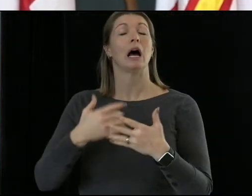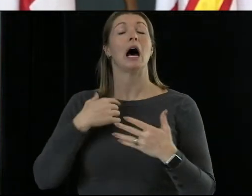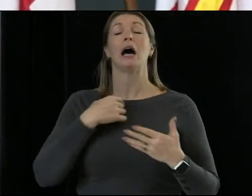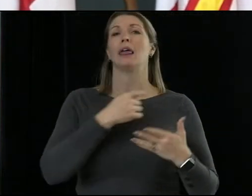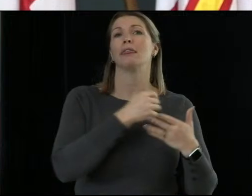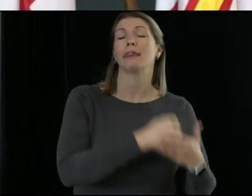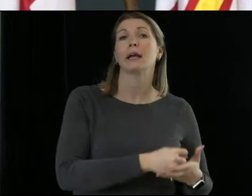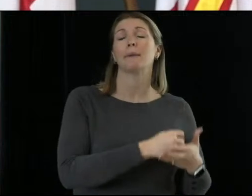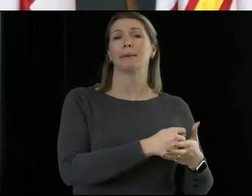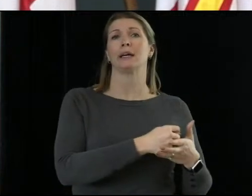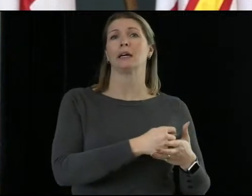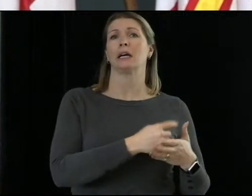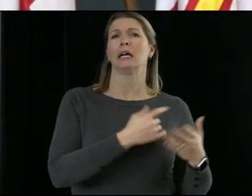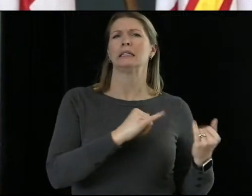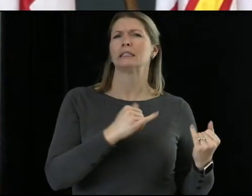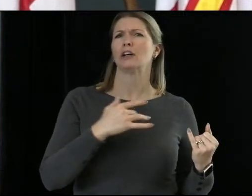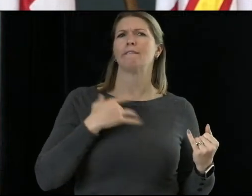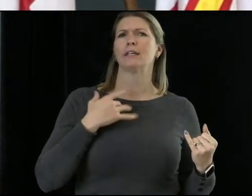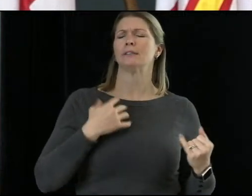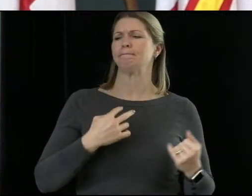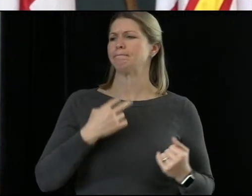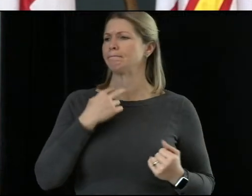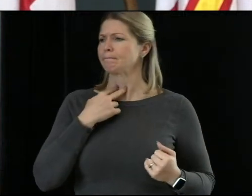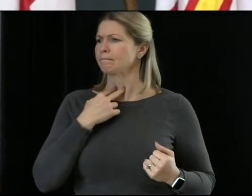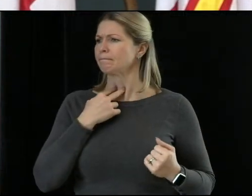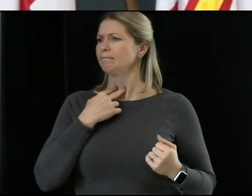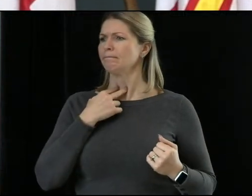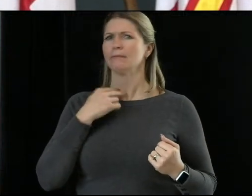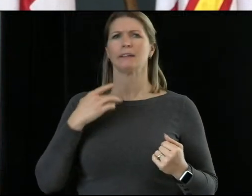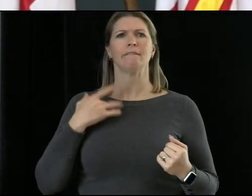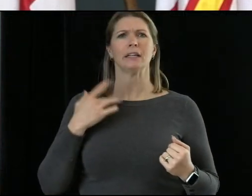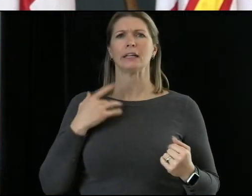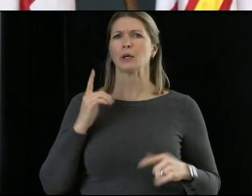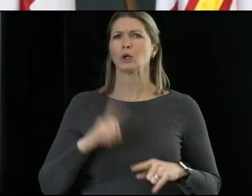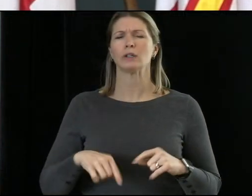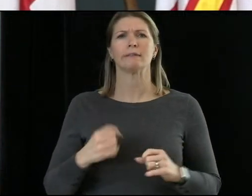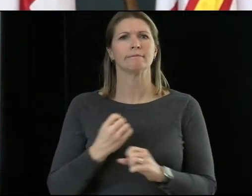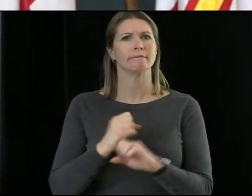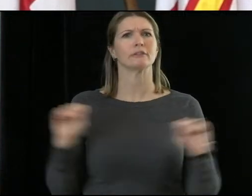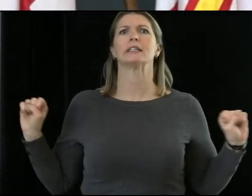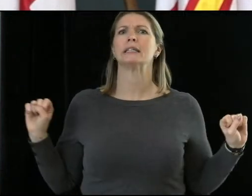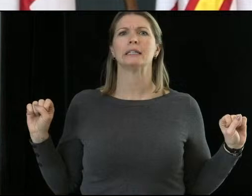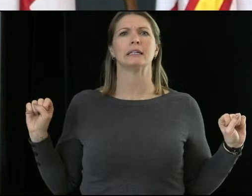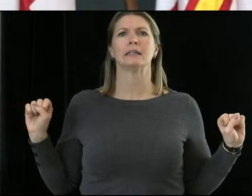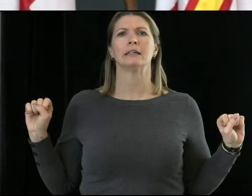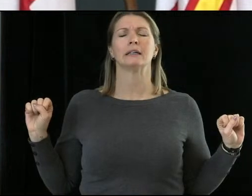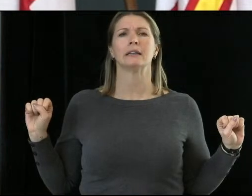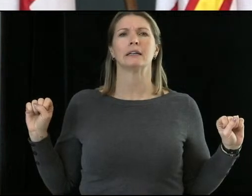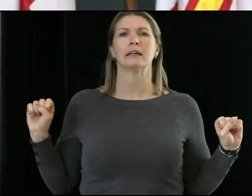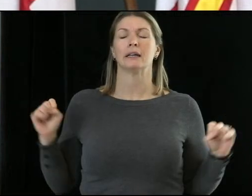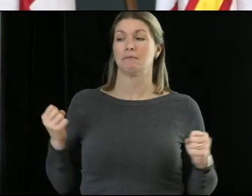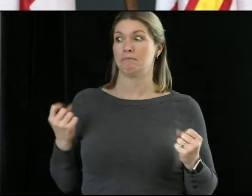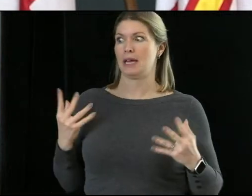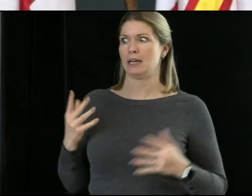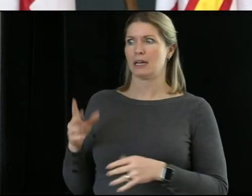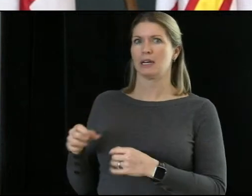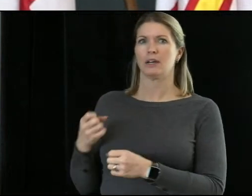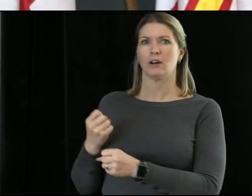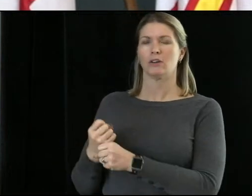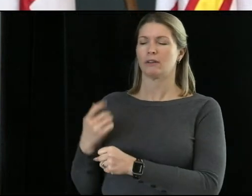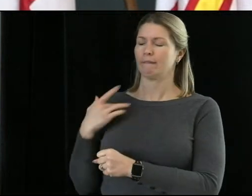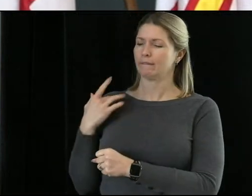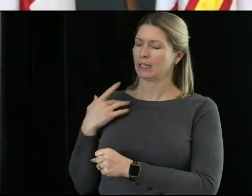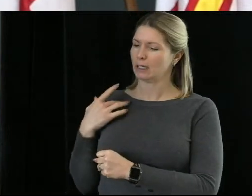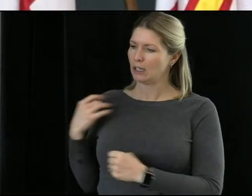I remained trapped beneath his hold, unable to break free. I spent years fearing an